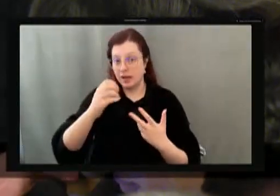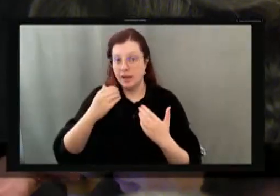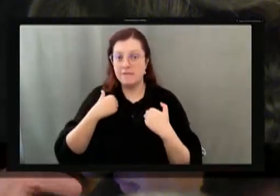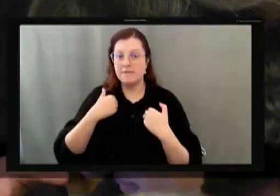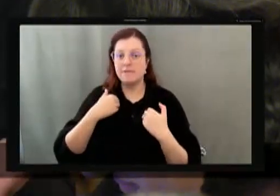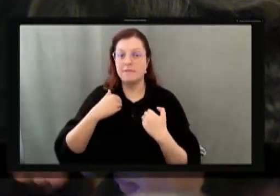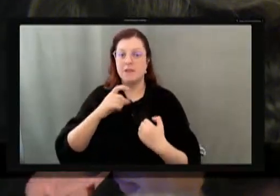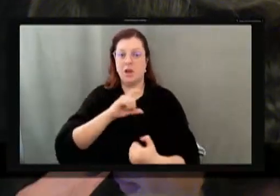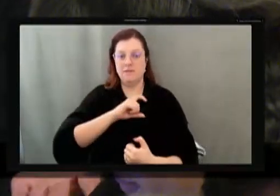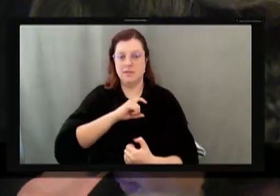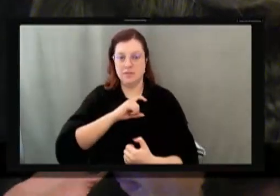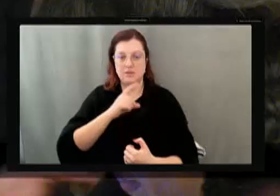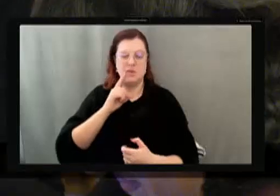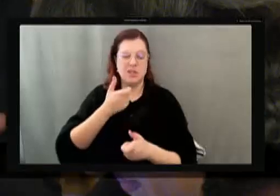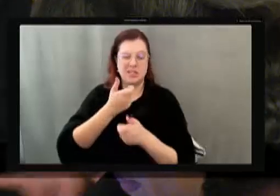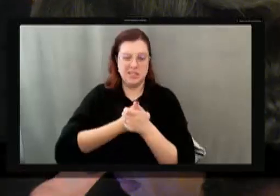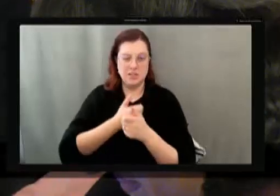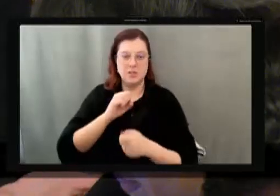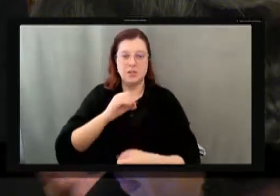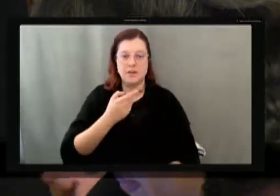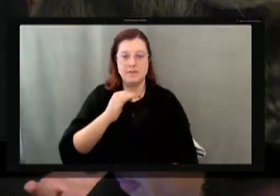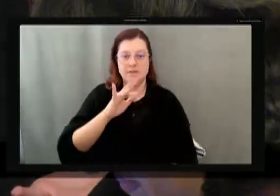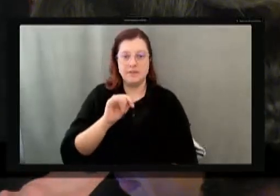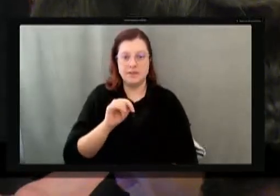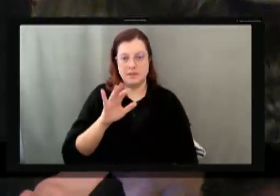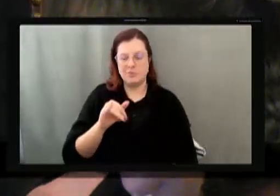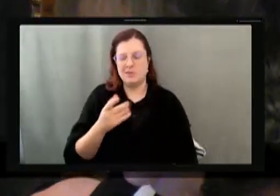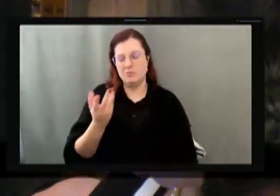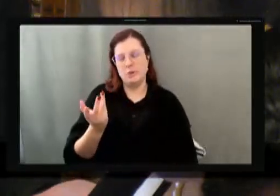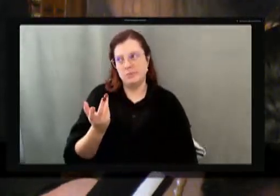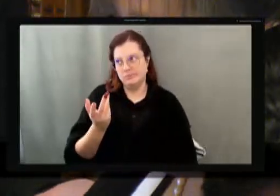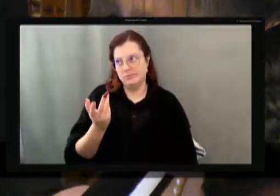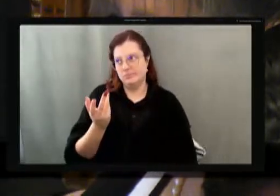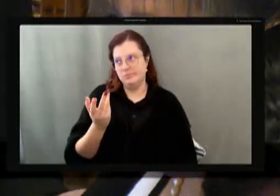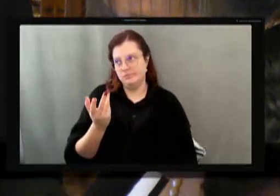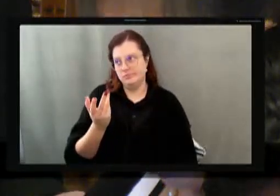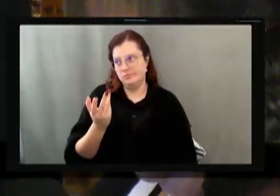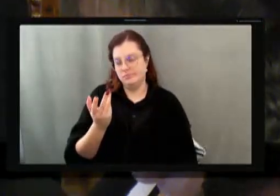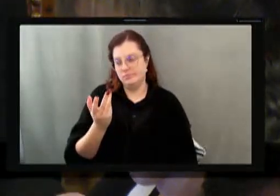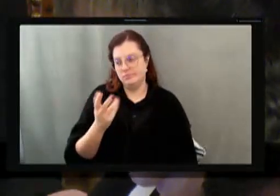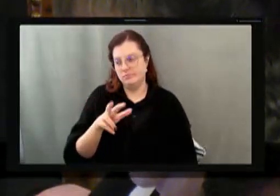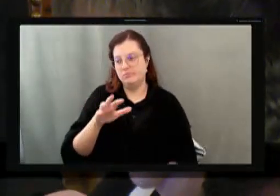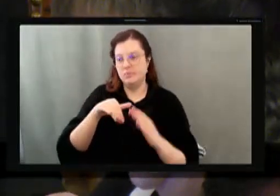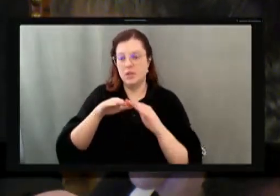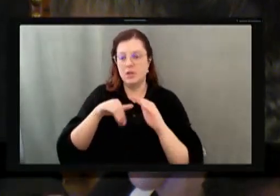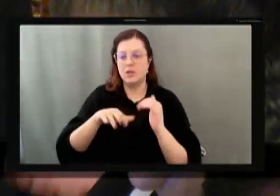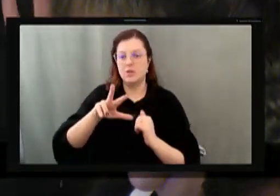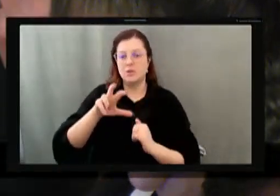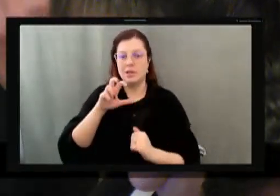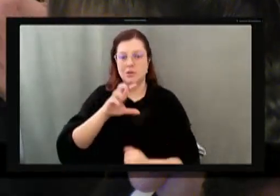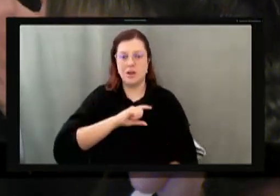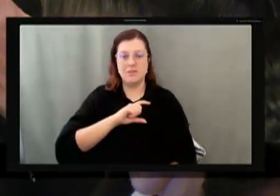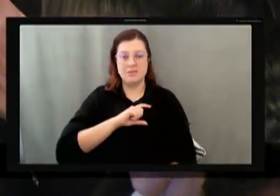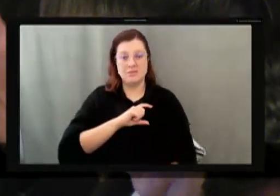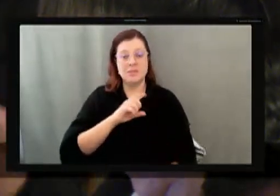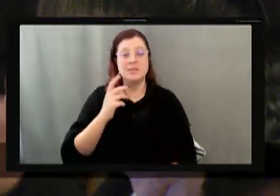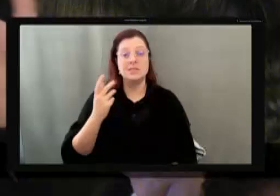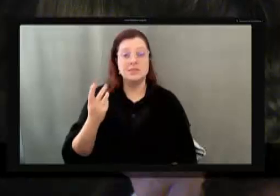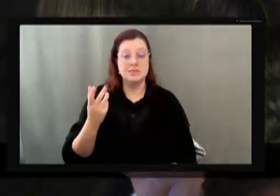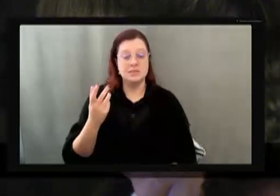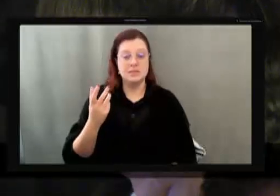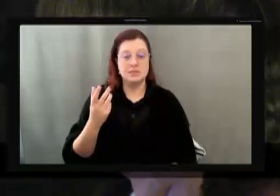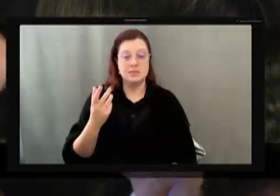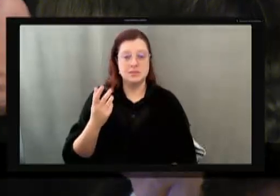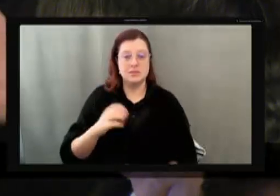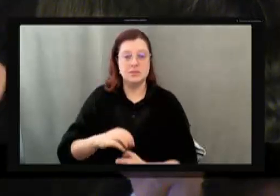at each shift to each neighborhood. I mean, that'd be like just under 300 officers, right? So,